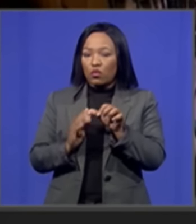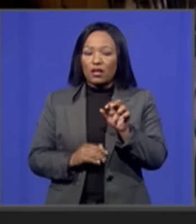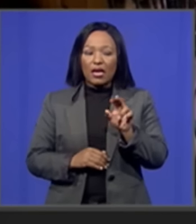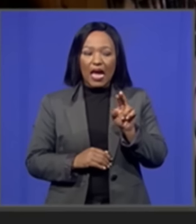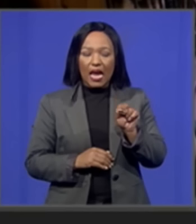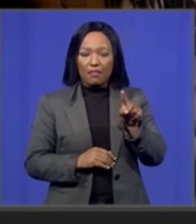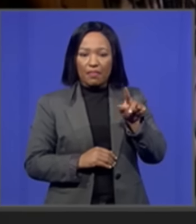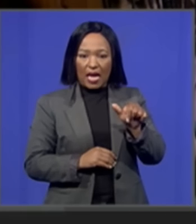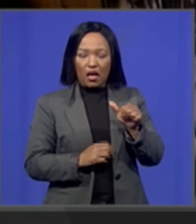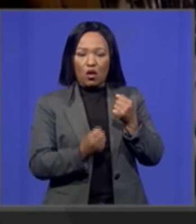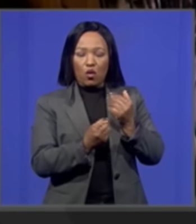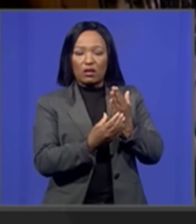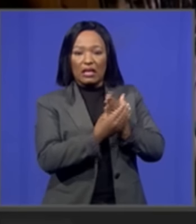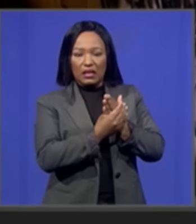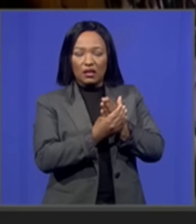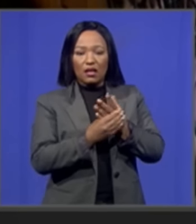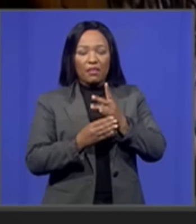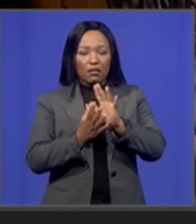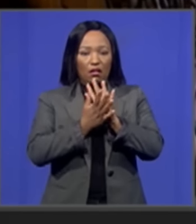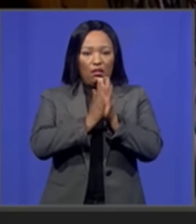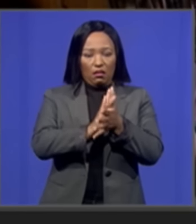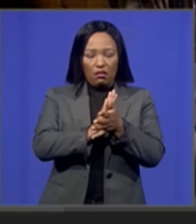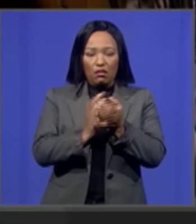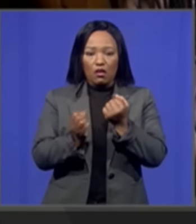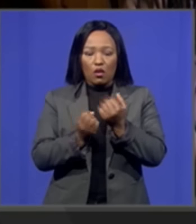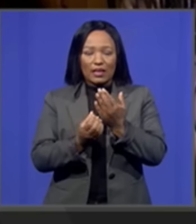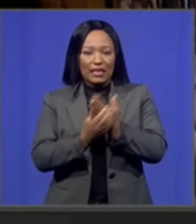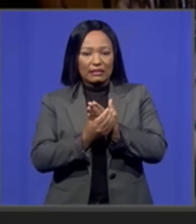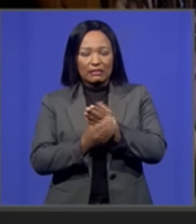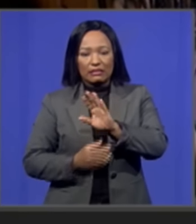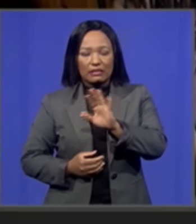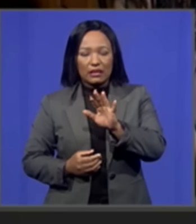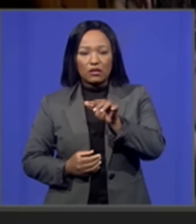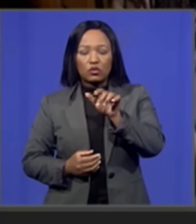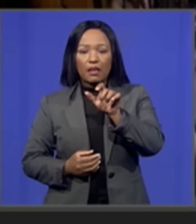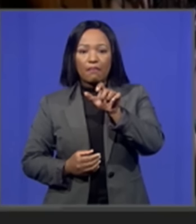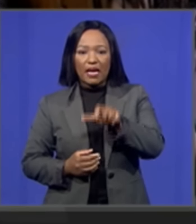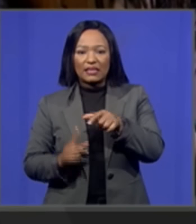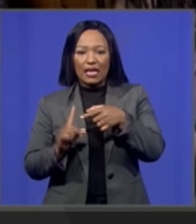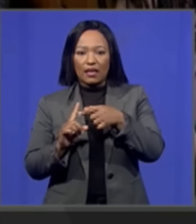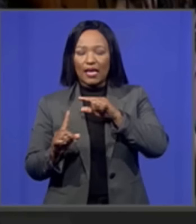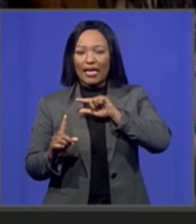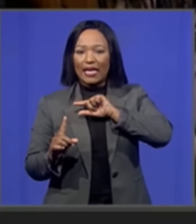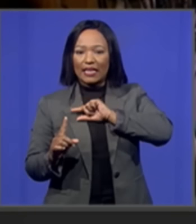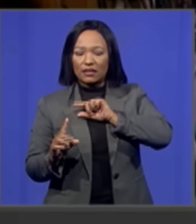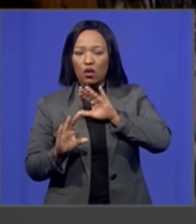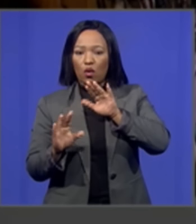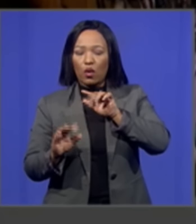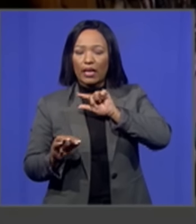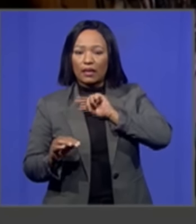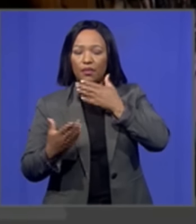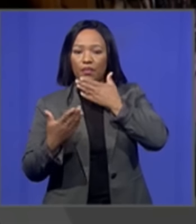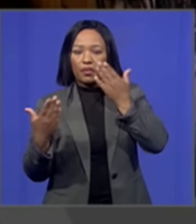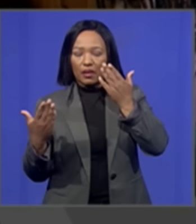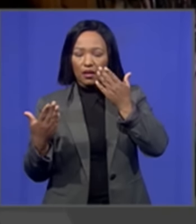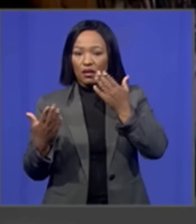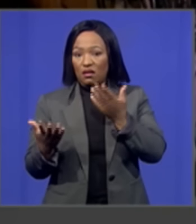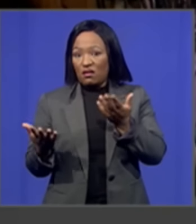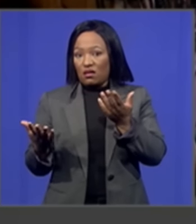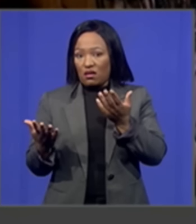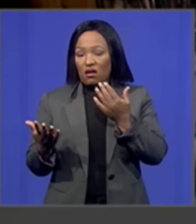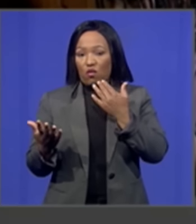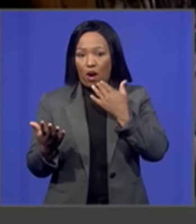application is not meant to say someone is either guilty or not guilty. That is of the